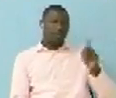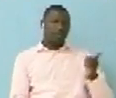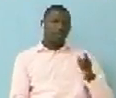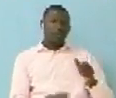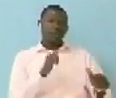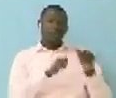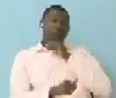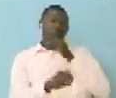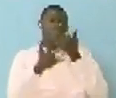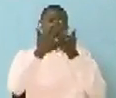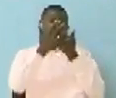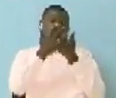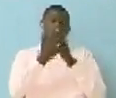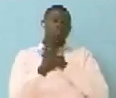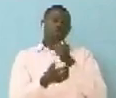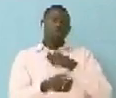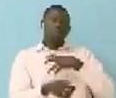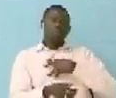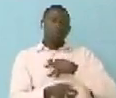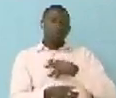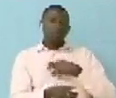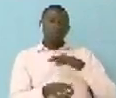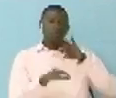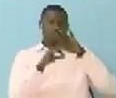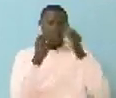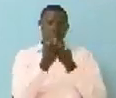I did not want the team that brought him to take him back.